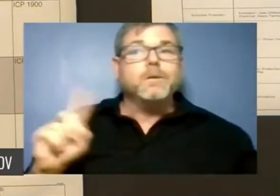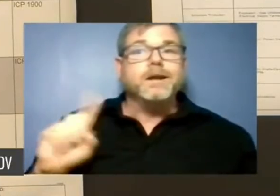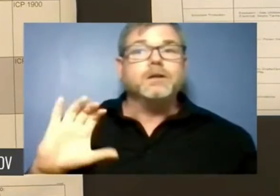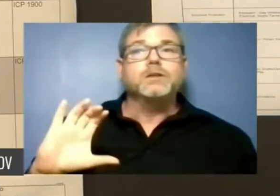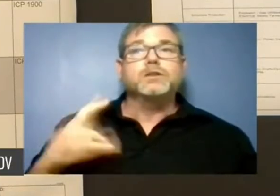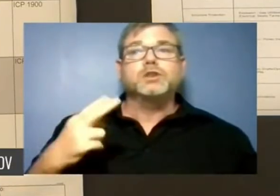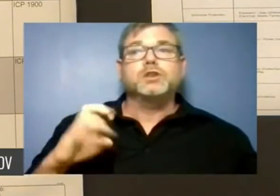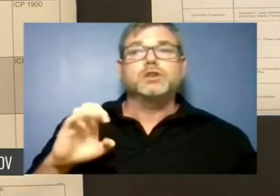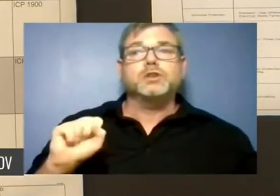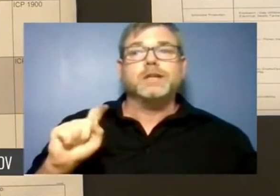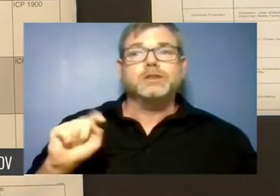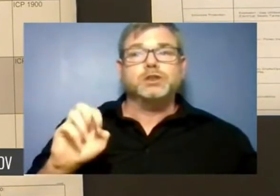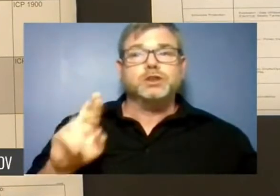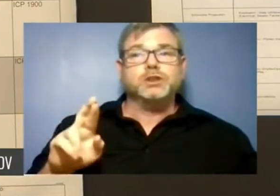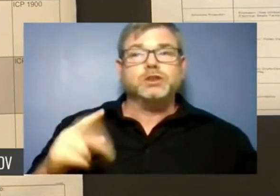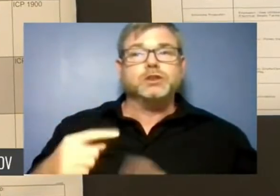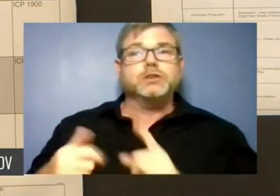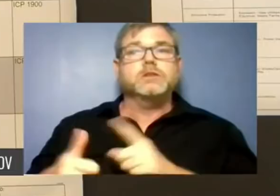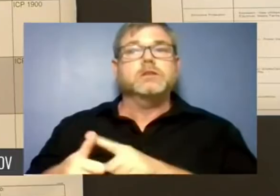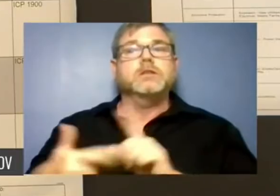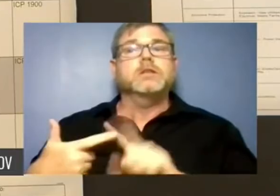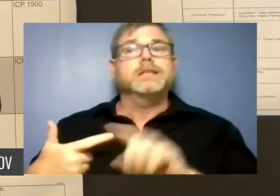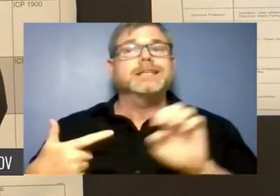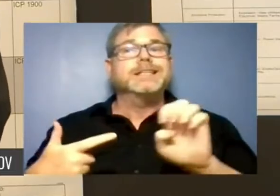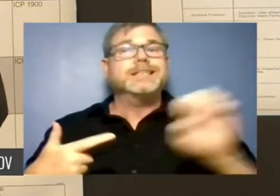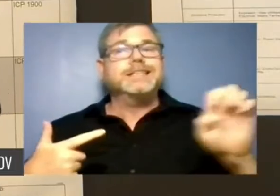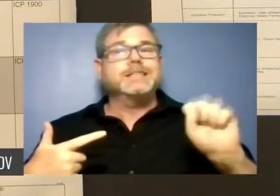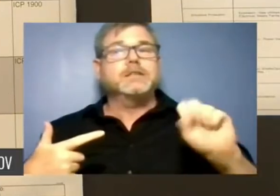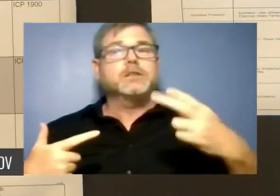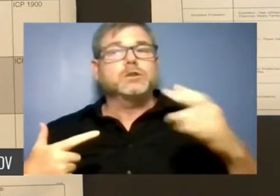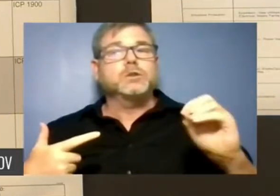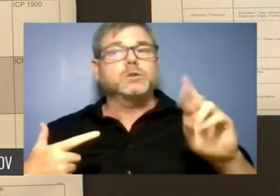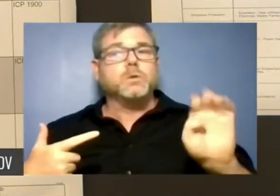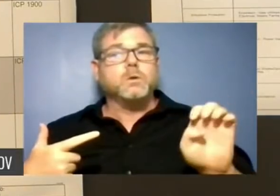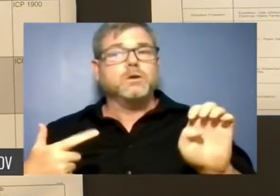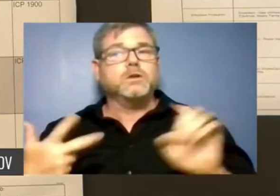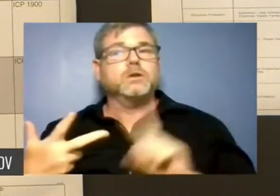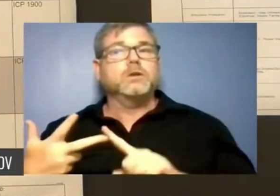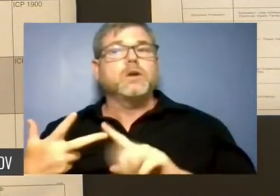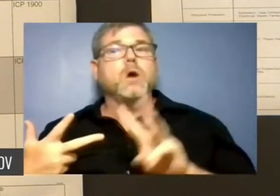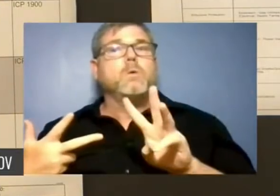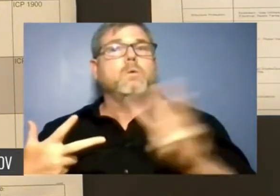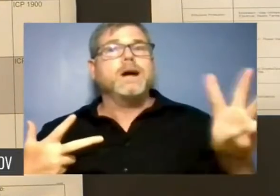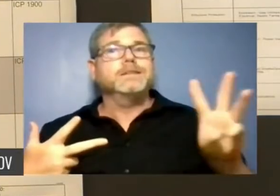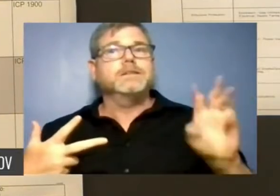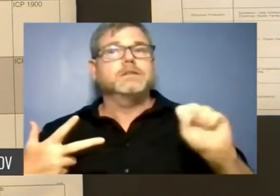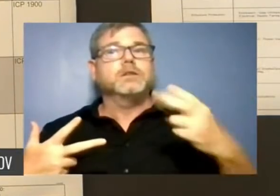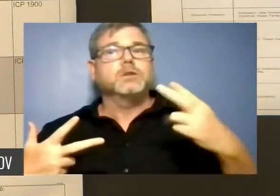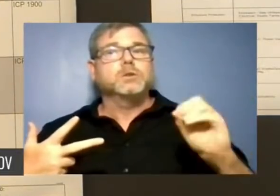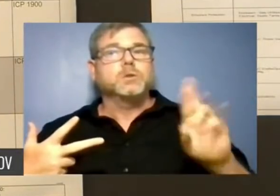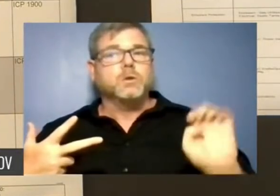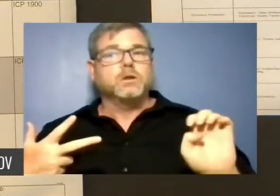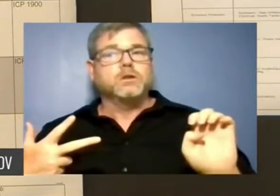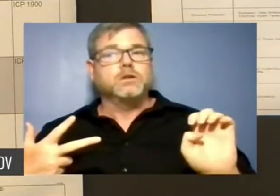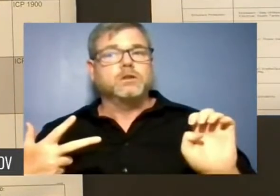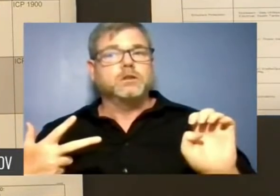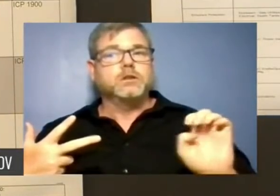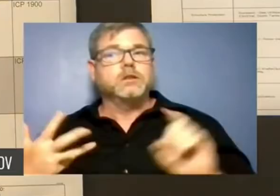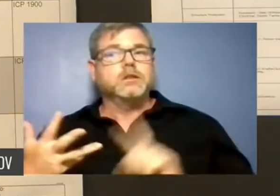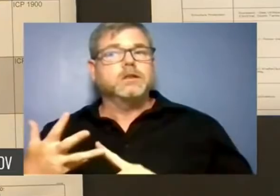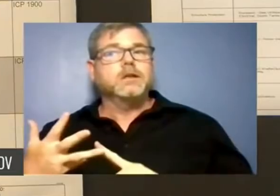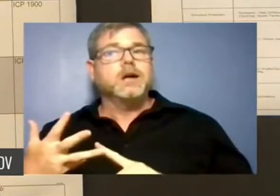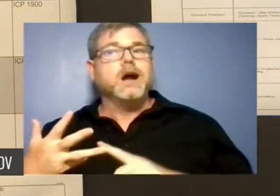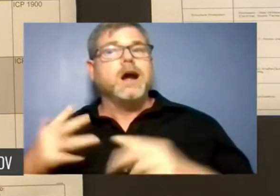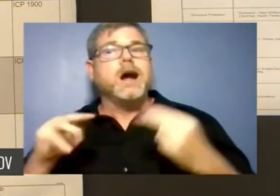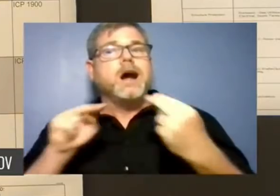Highway 147. Additionally, we opened Highway 89 through Greenville. which it was previously closed